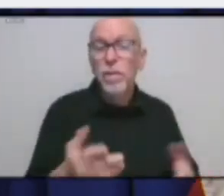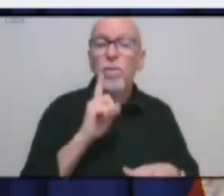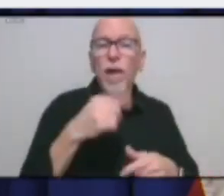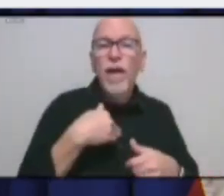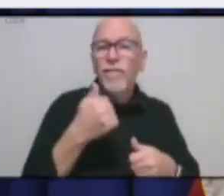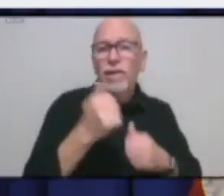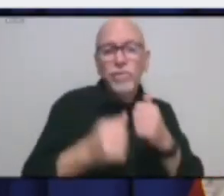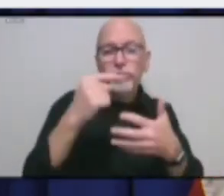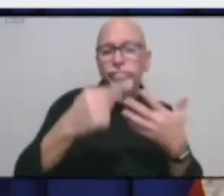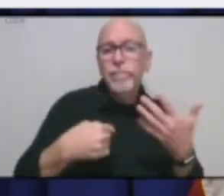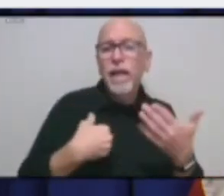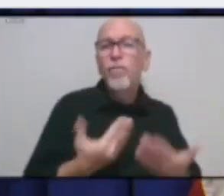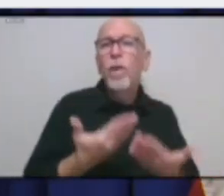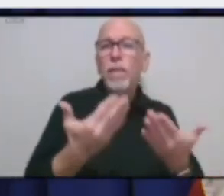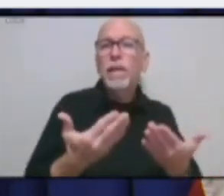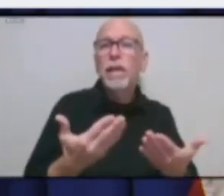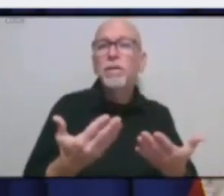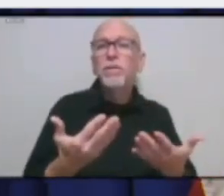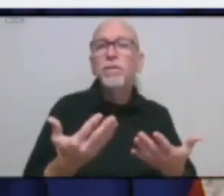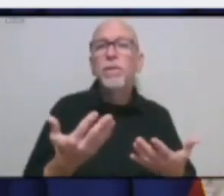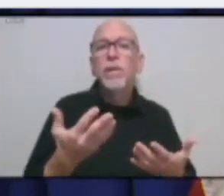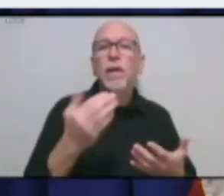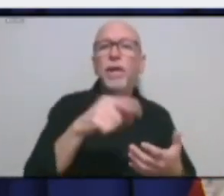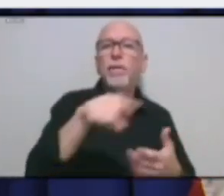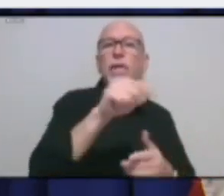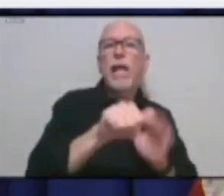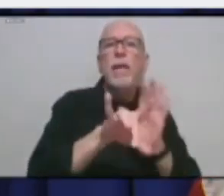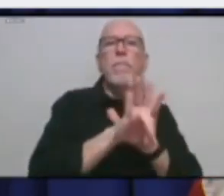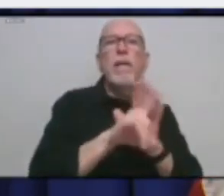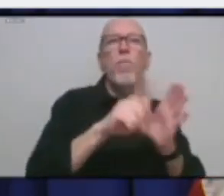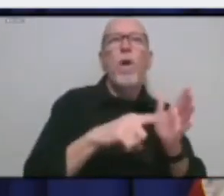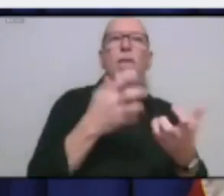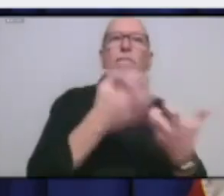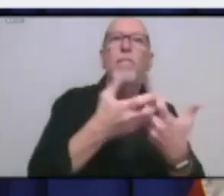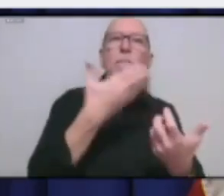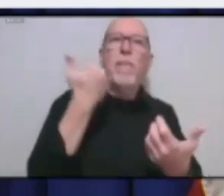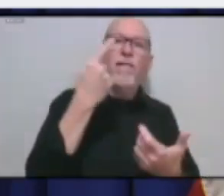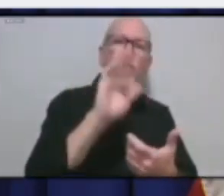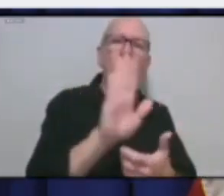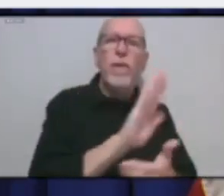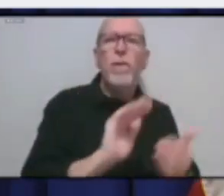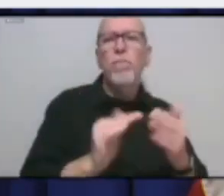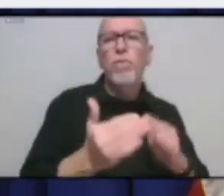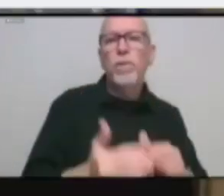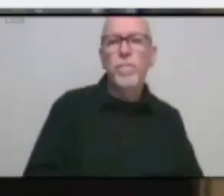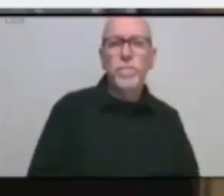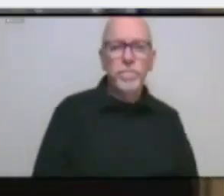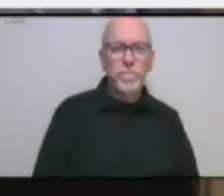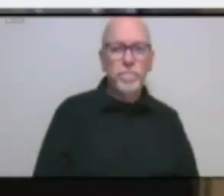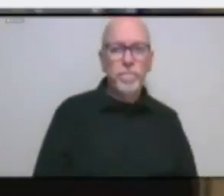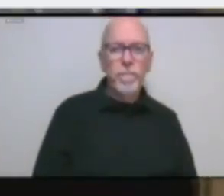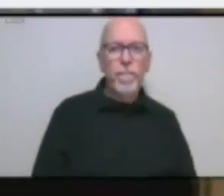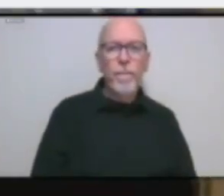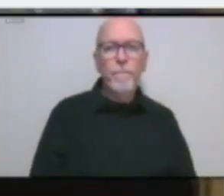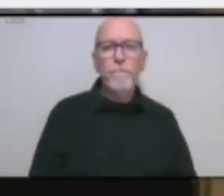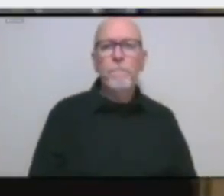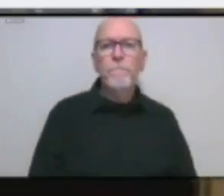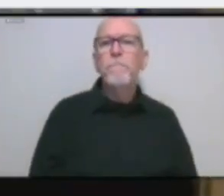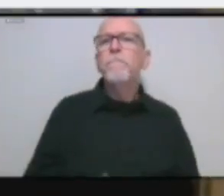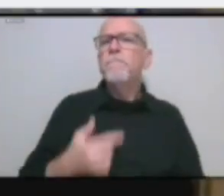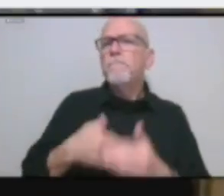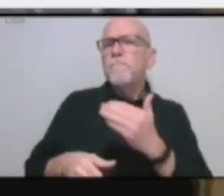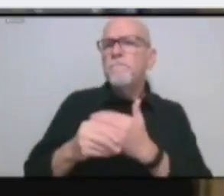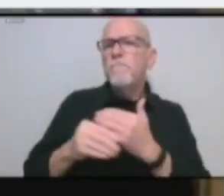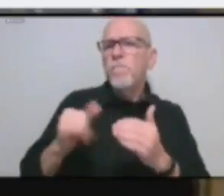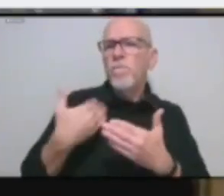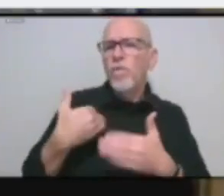those recommendations are, and they pick and choose the ones that work the best for their communities. Yeah, and I would say, just if I could, Rachel, before